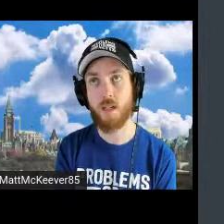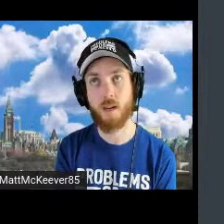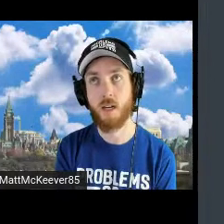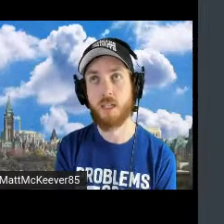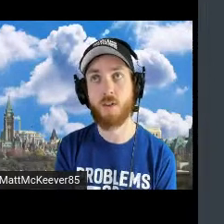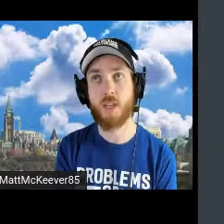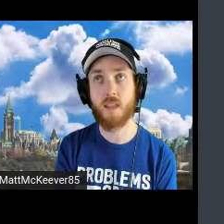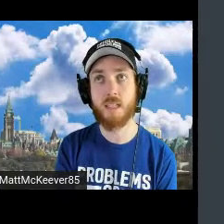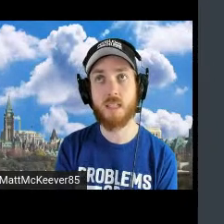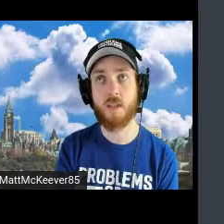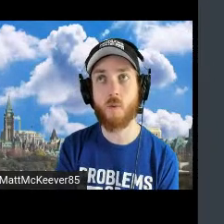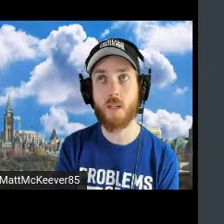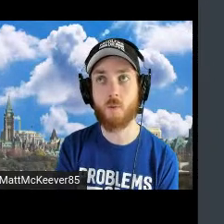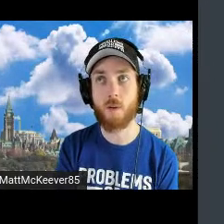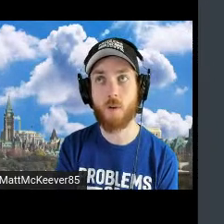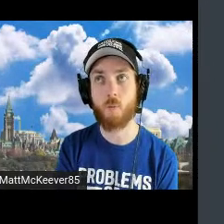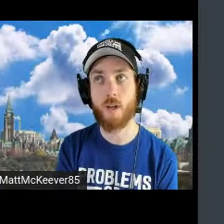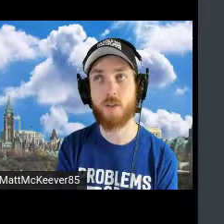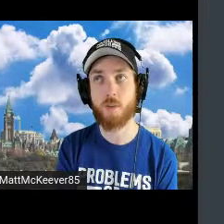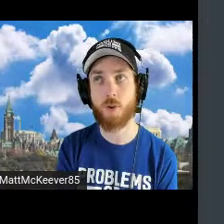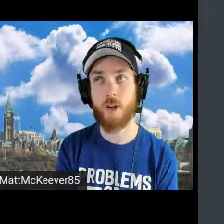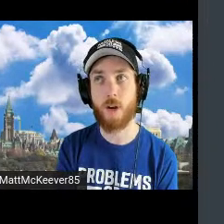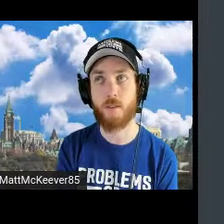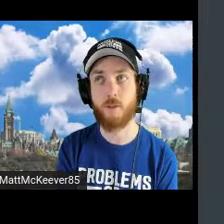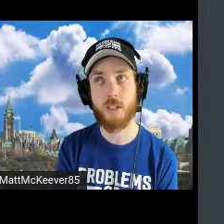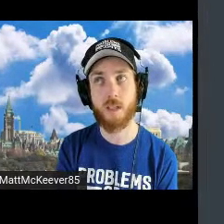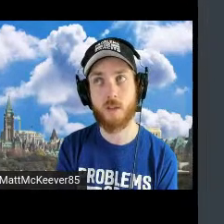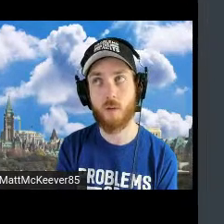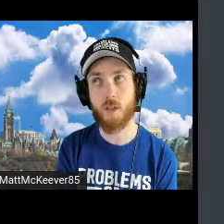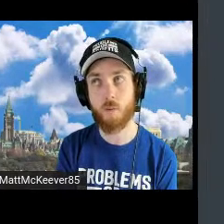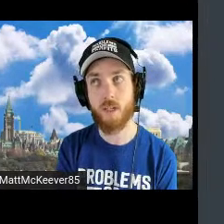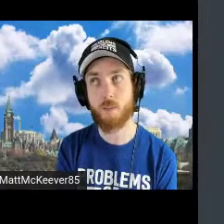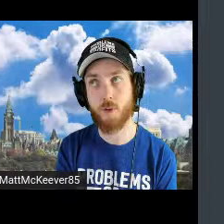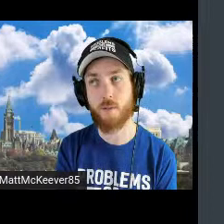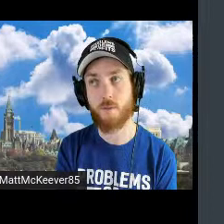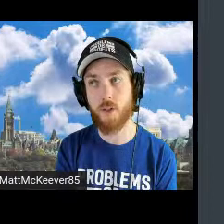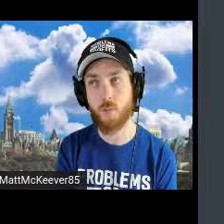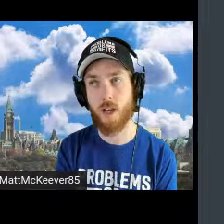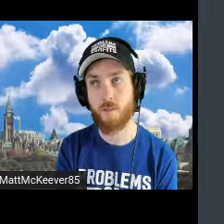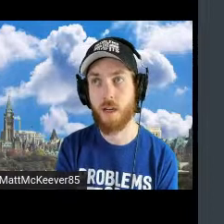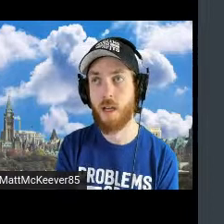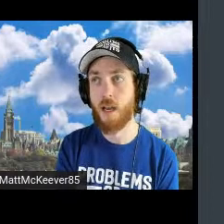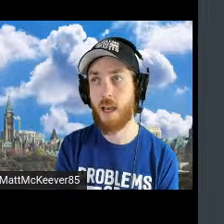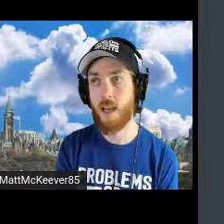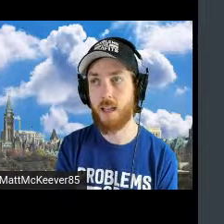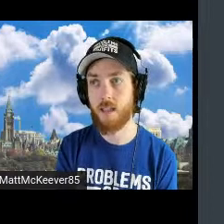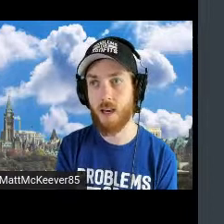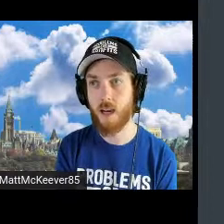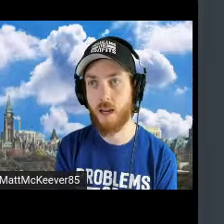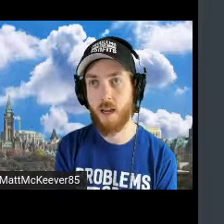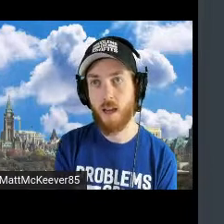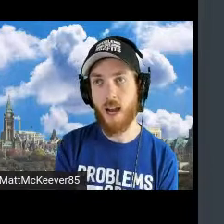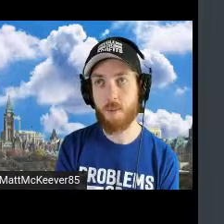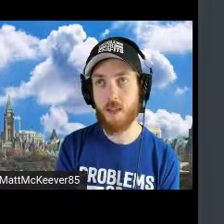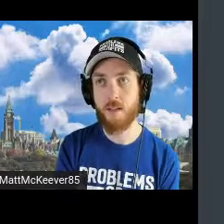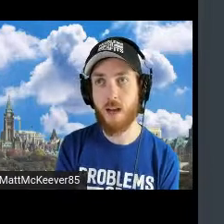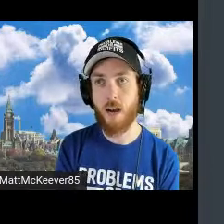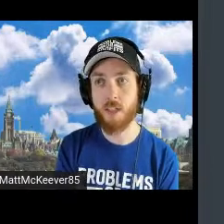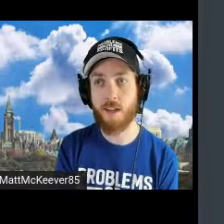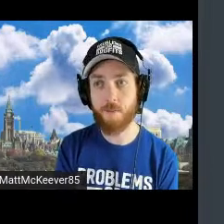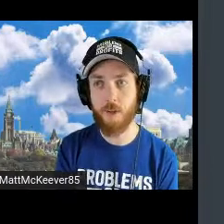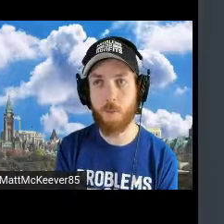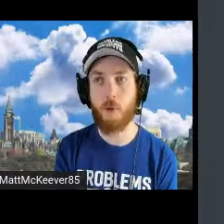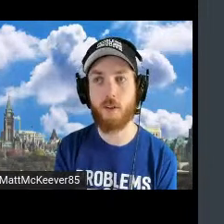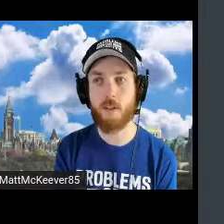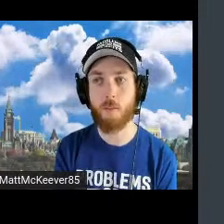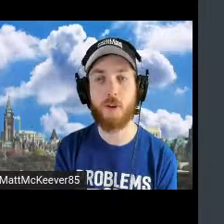graphs here. So again, this is the 2021 winter spring wave versus the 2020 spring first wave. And I mean, I would